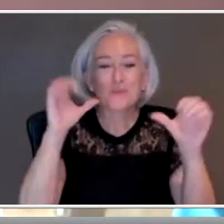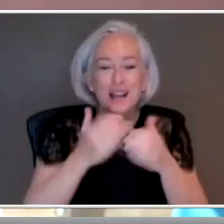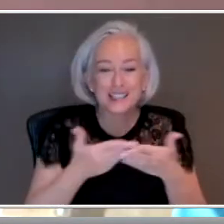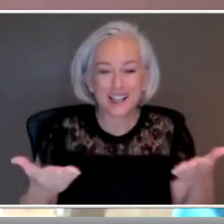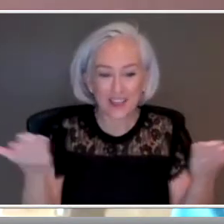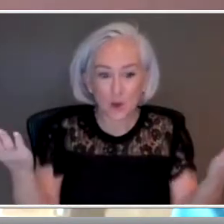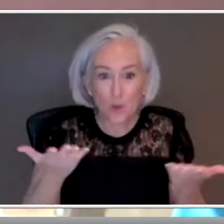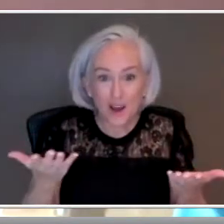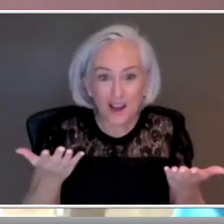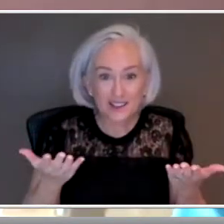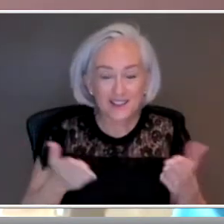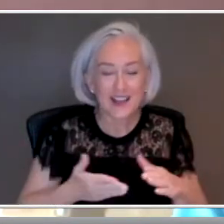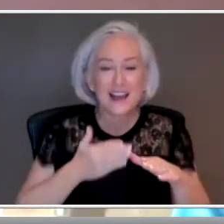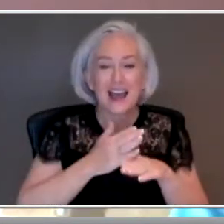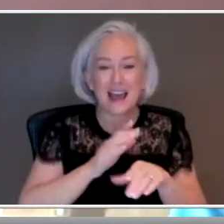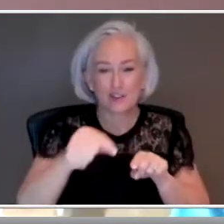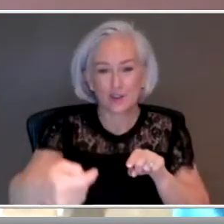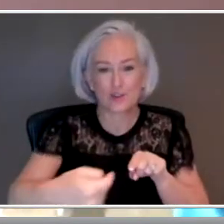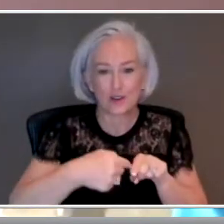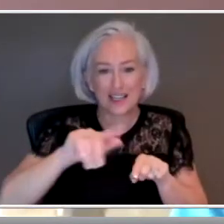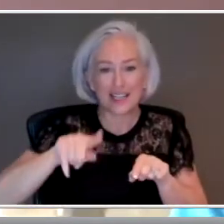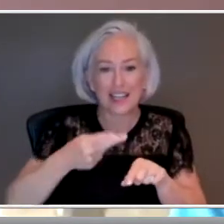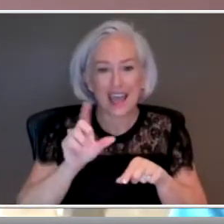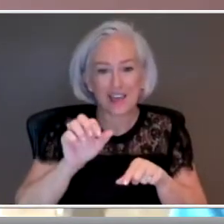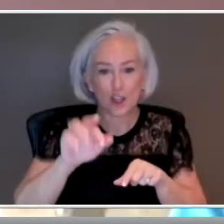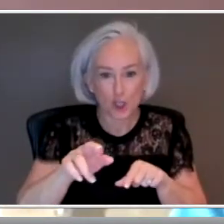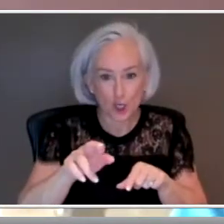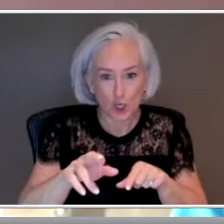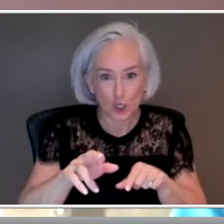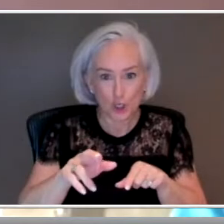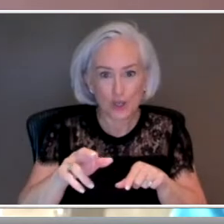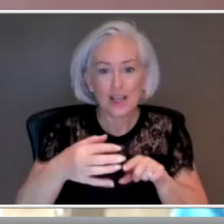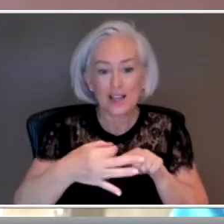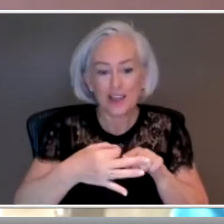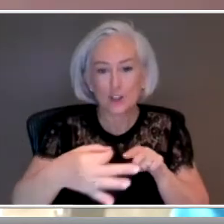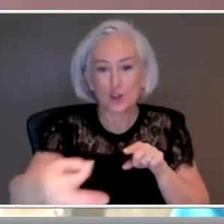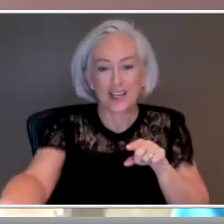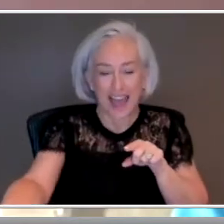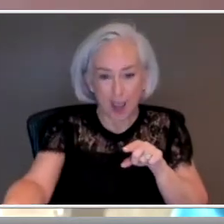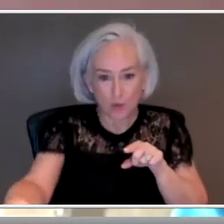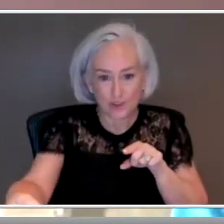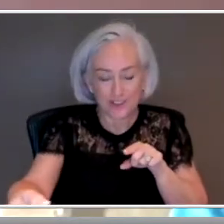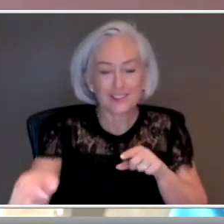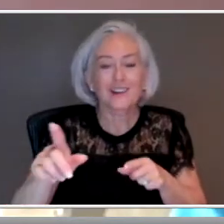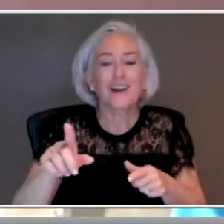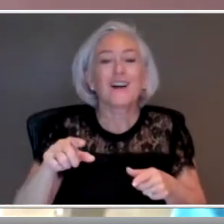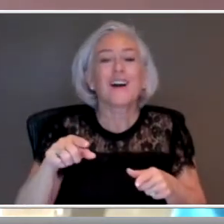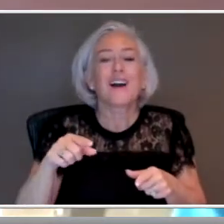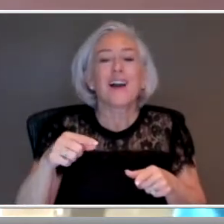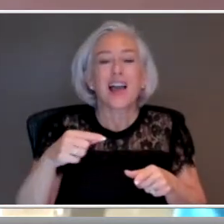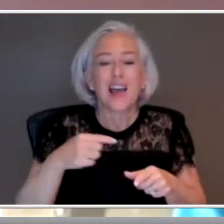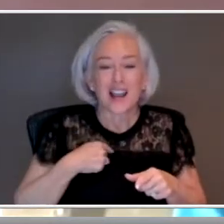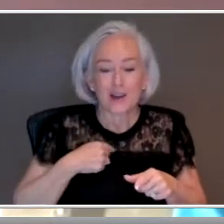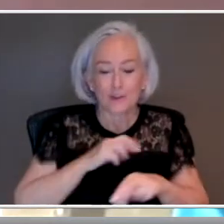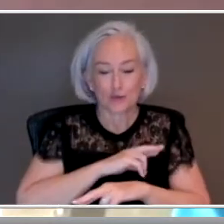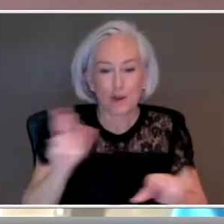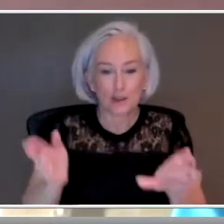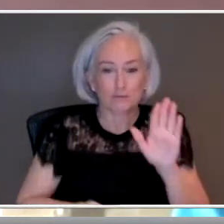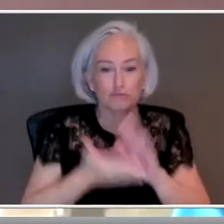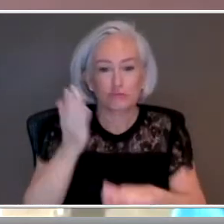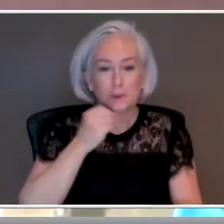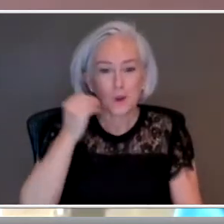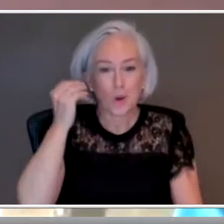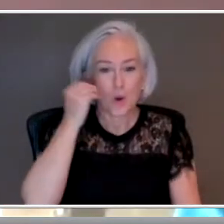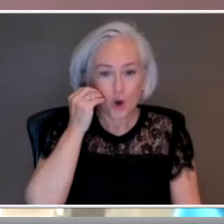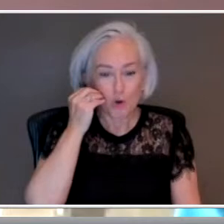after having the catheter in, and they took the catheter out, and I was going to be dismissed, the nurse asked